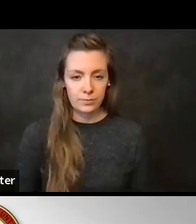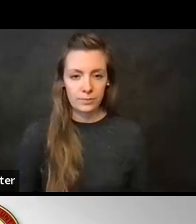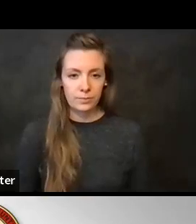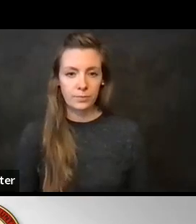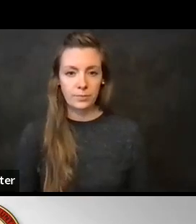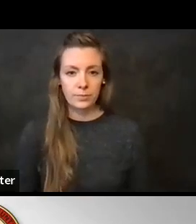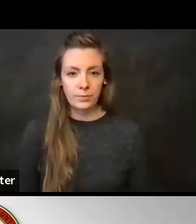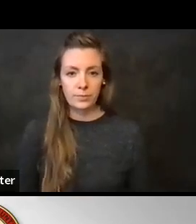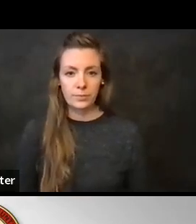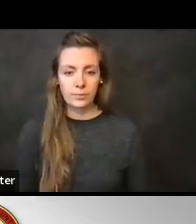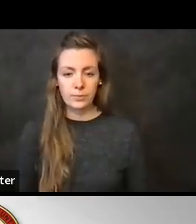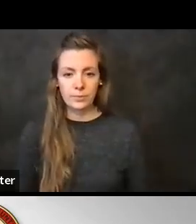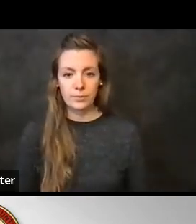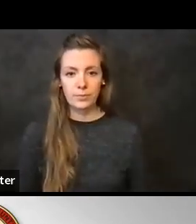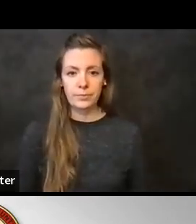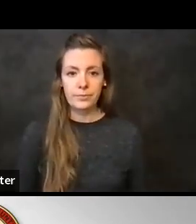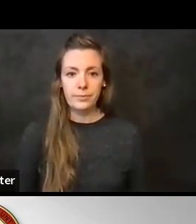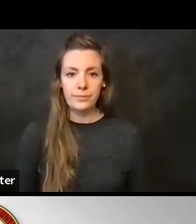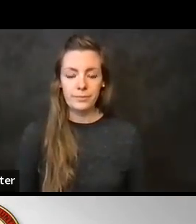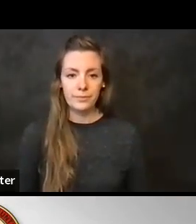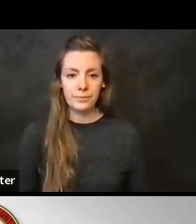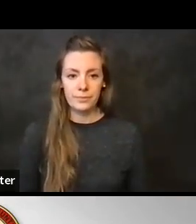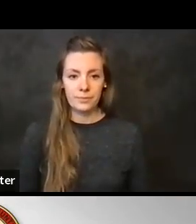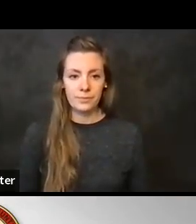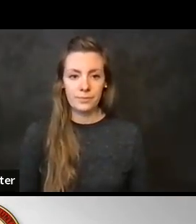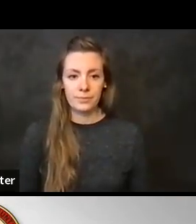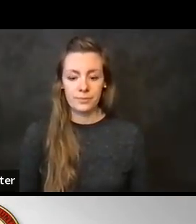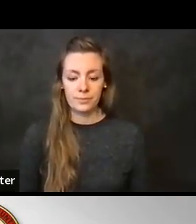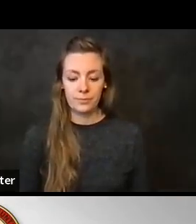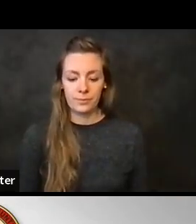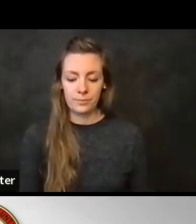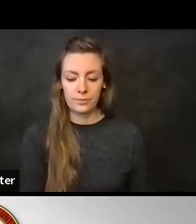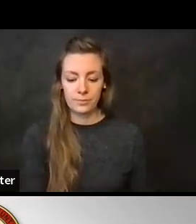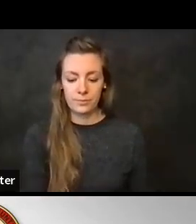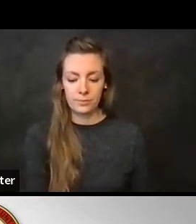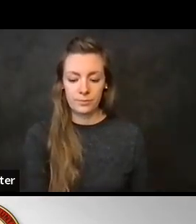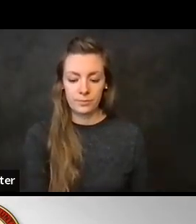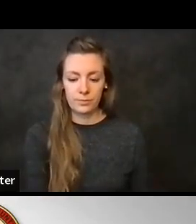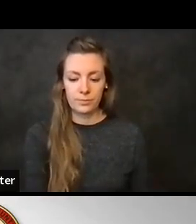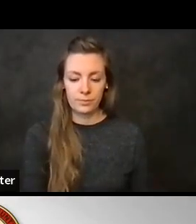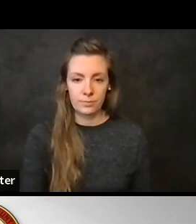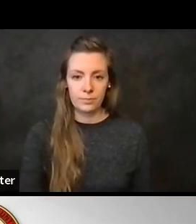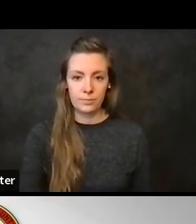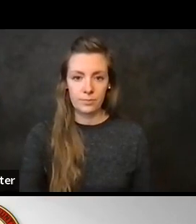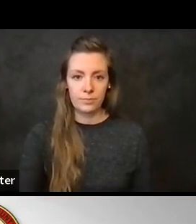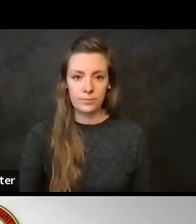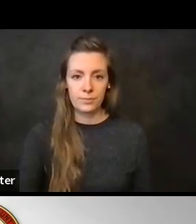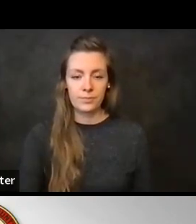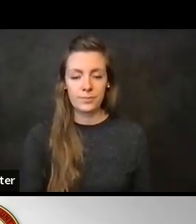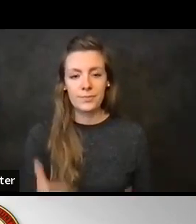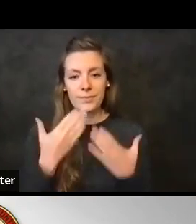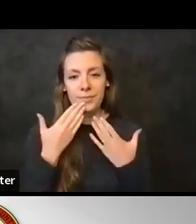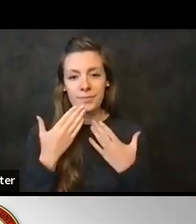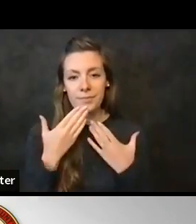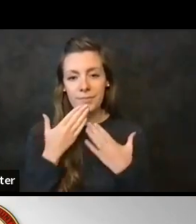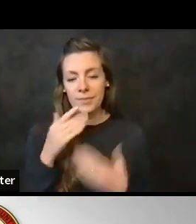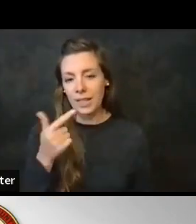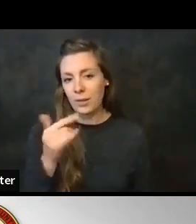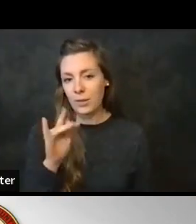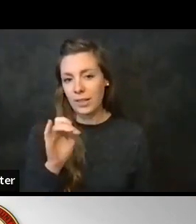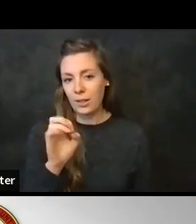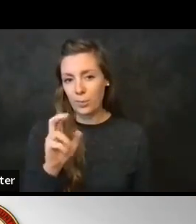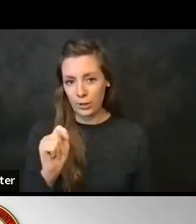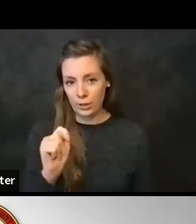de Sonoma. Gracias. Y ahora regresamos para atrás con Paul Gullickson. Thank you, Gilbert. And once